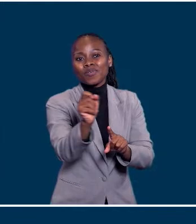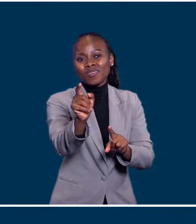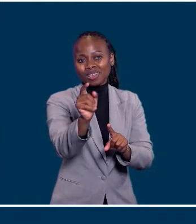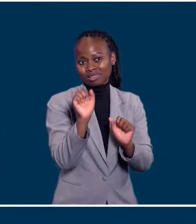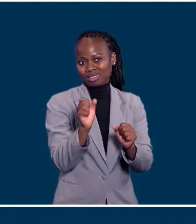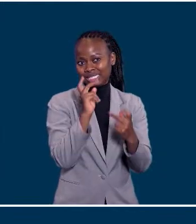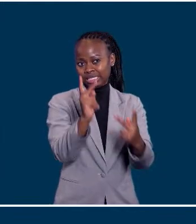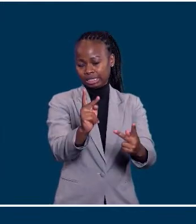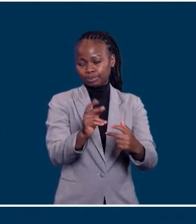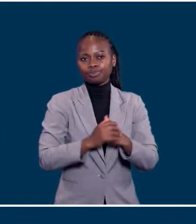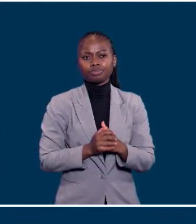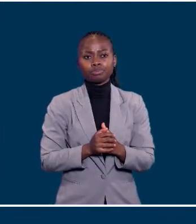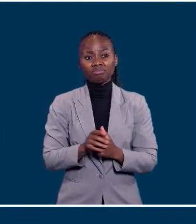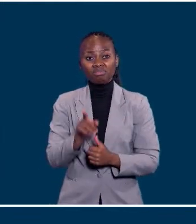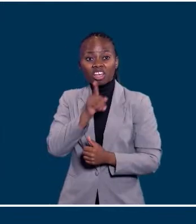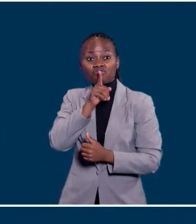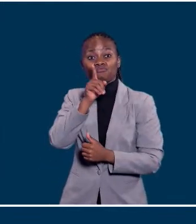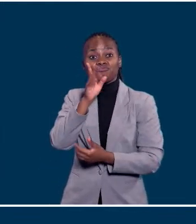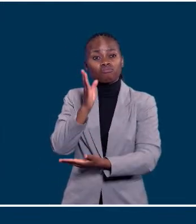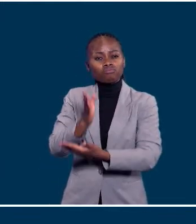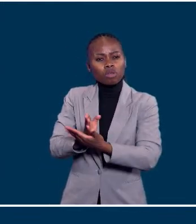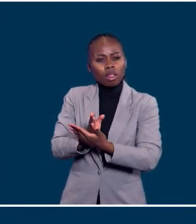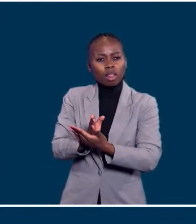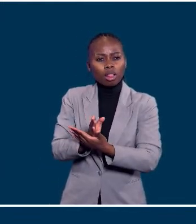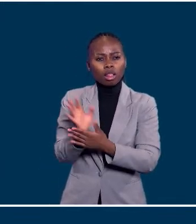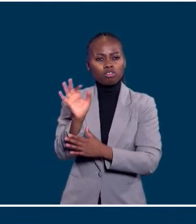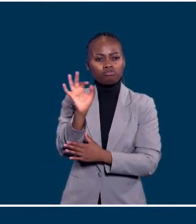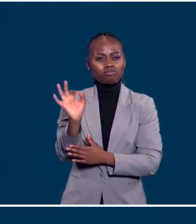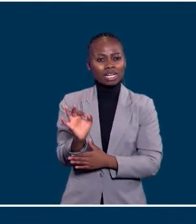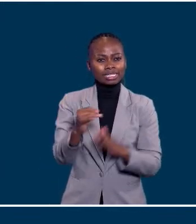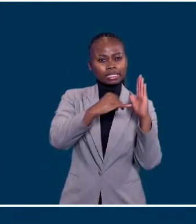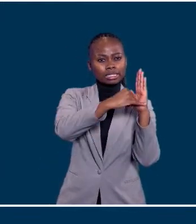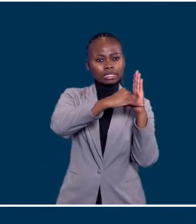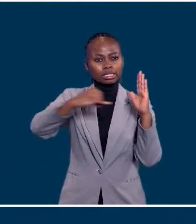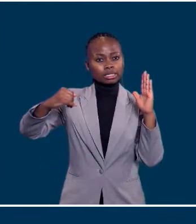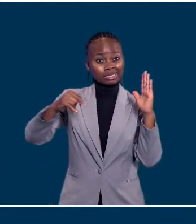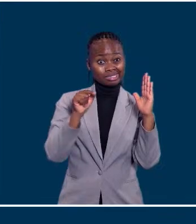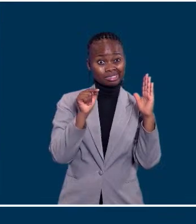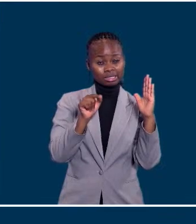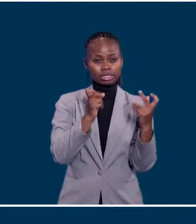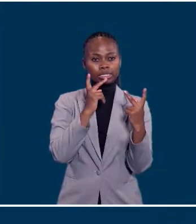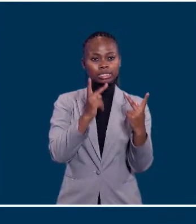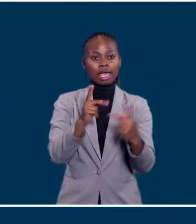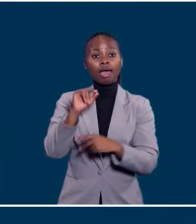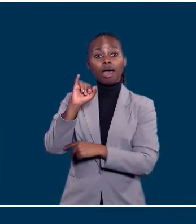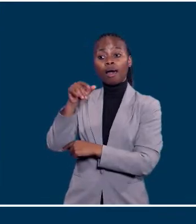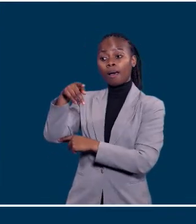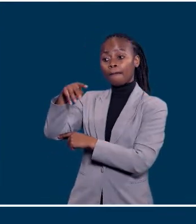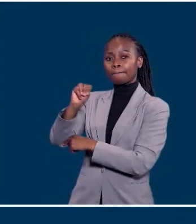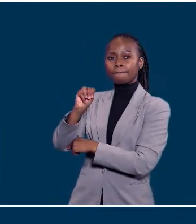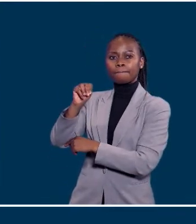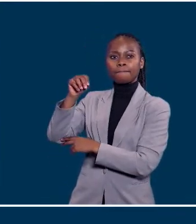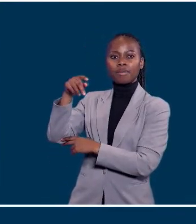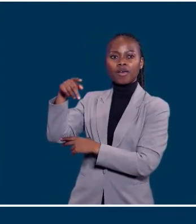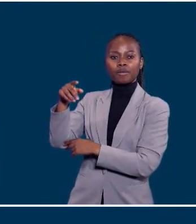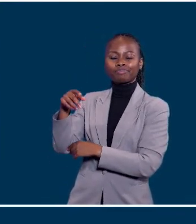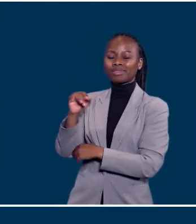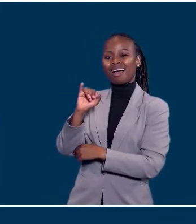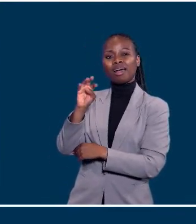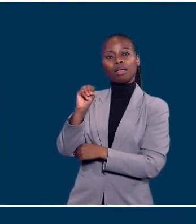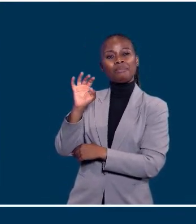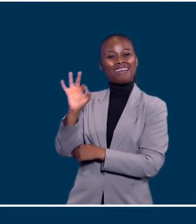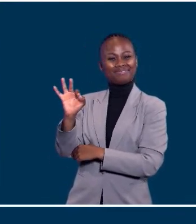real neutral rate estimates that are provided by the IMF, various central banks,